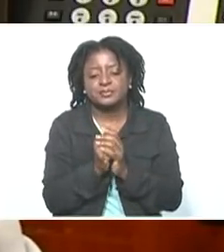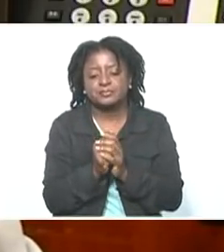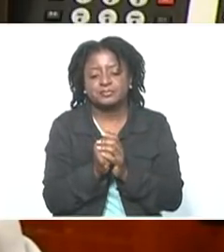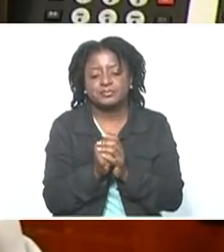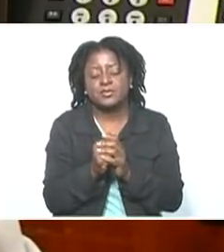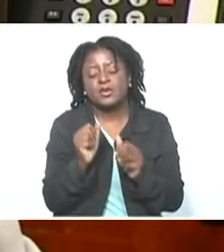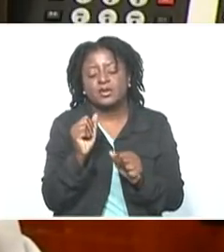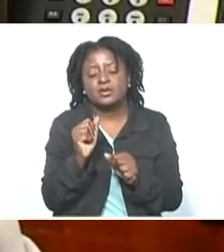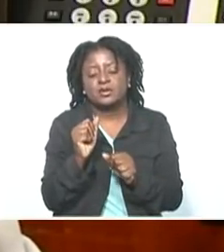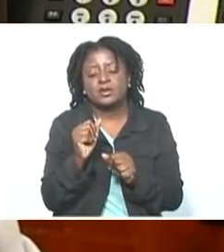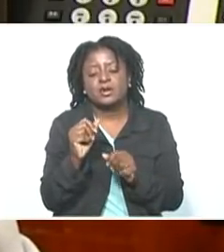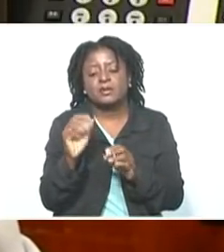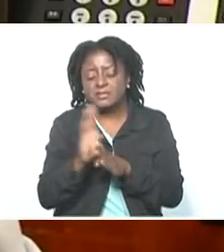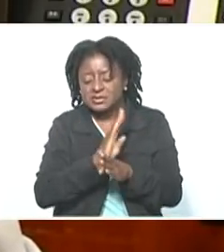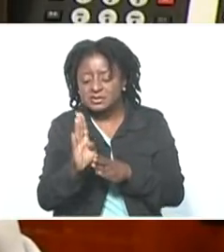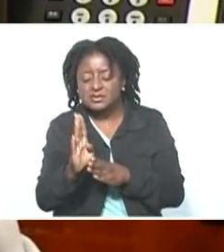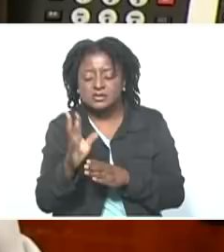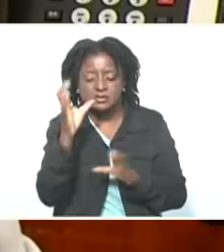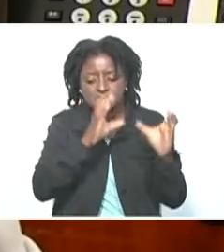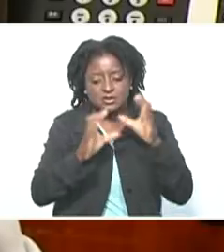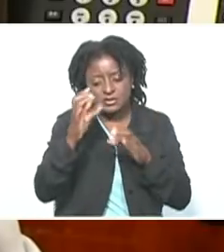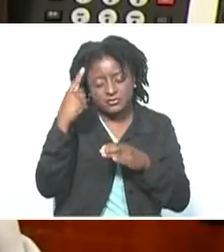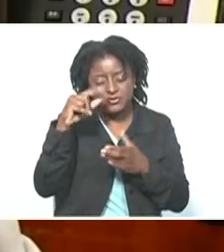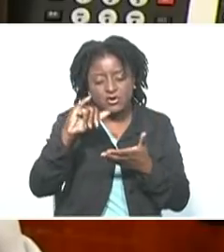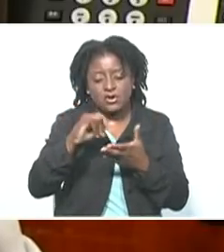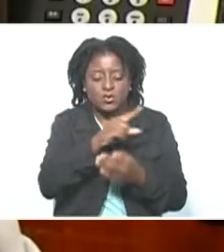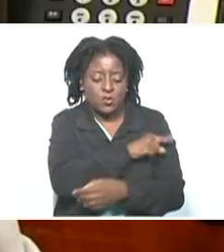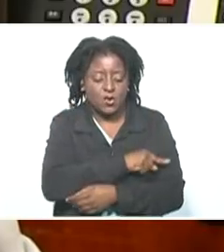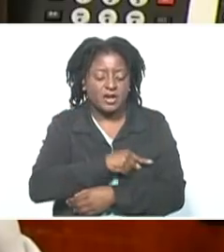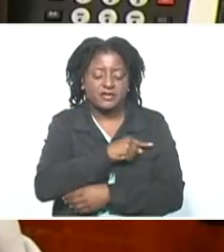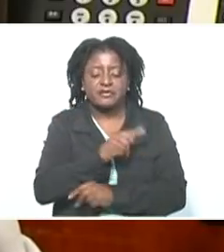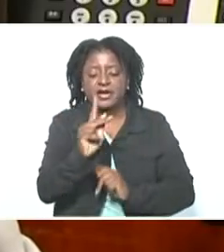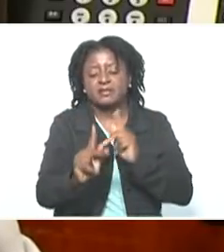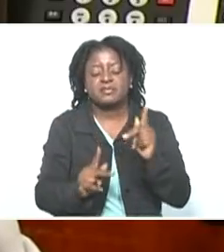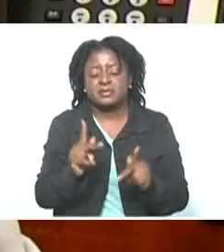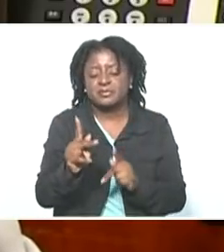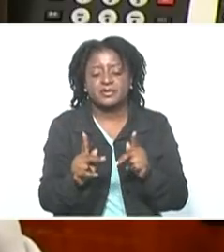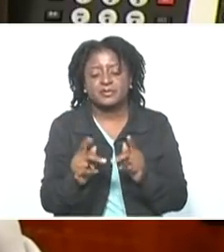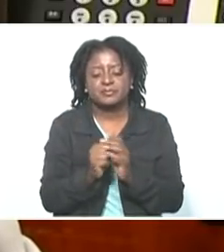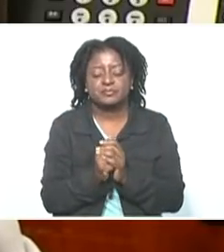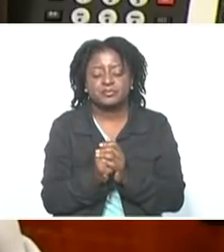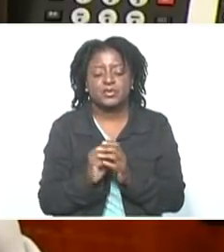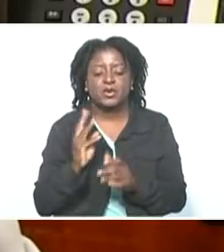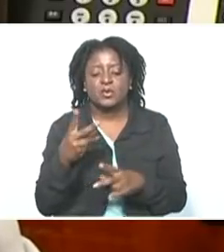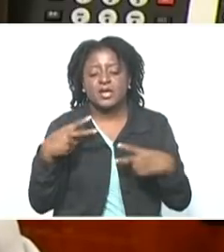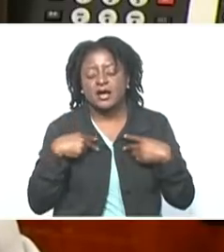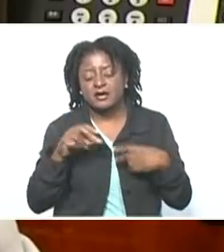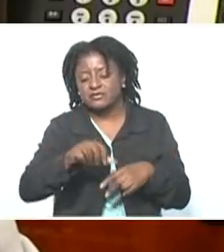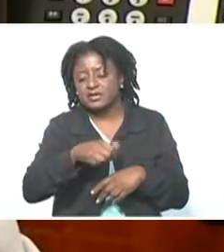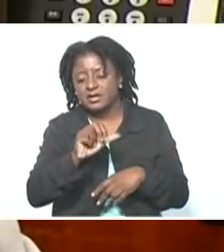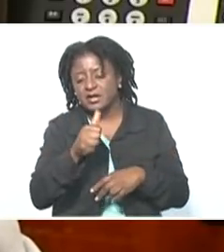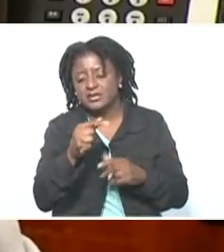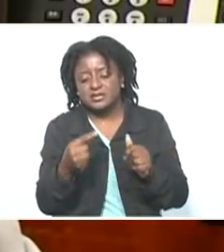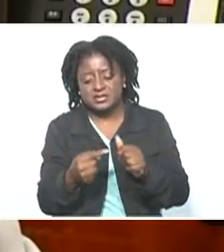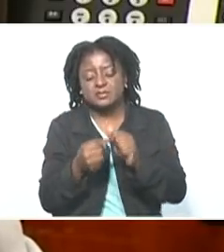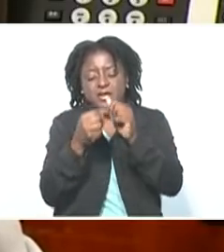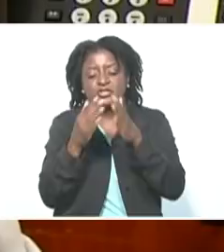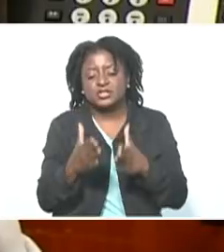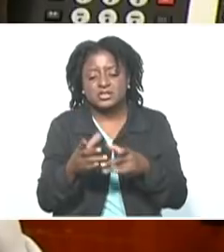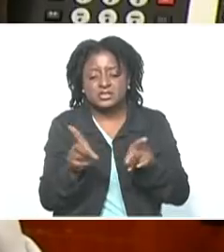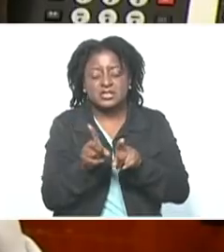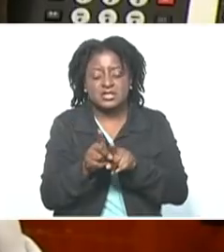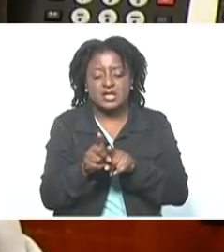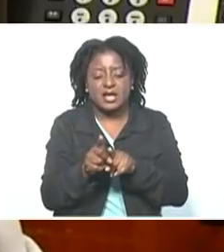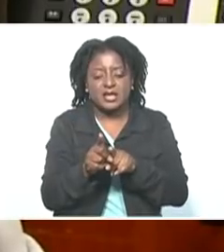Employers are looking for these qualified people. We have additional specialists like welders. I talk